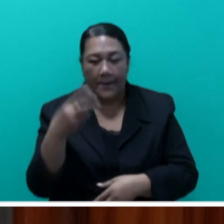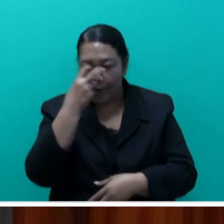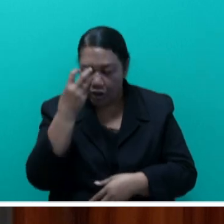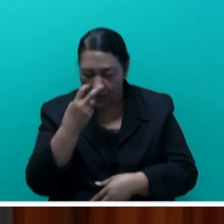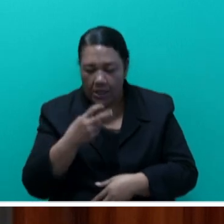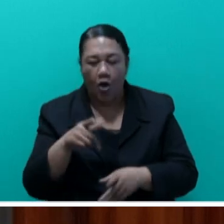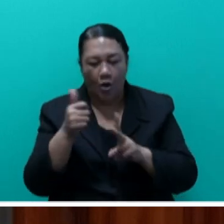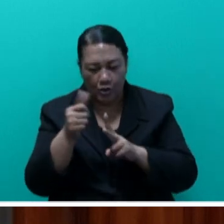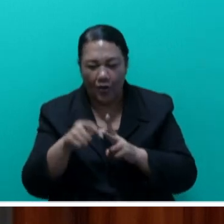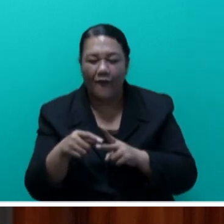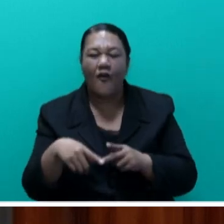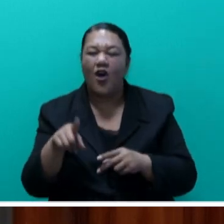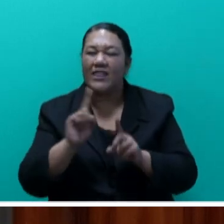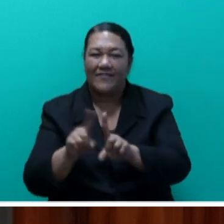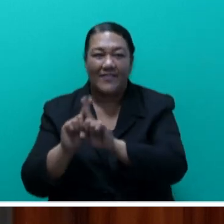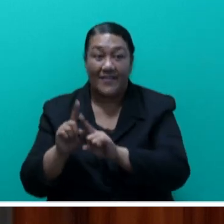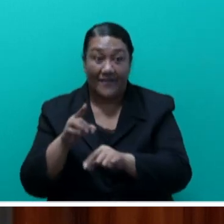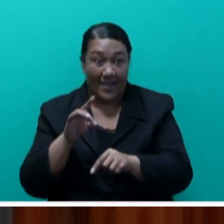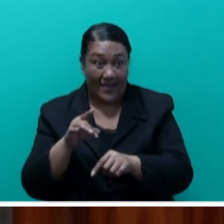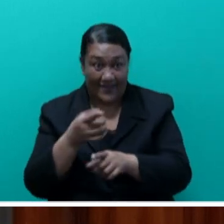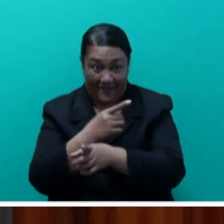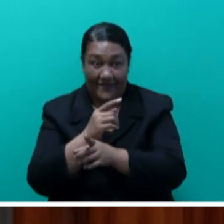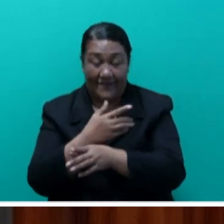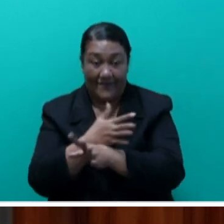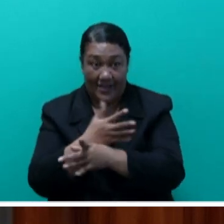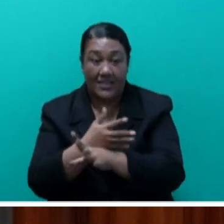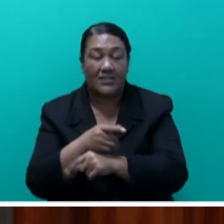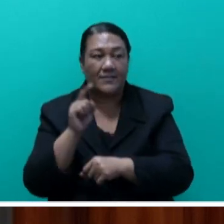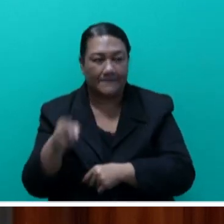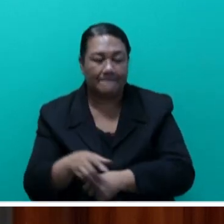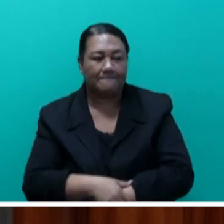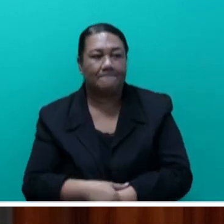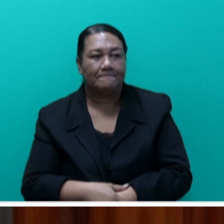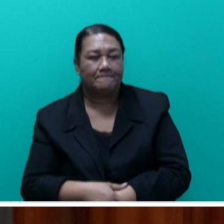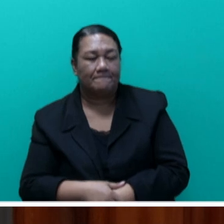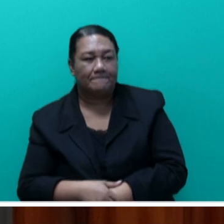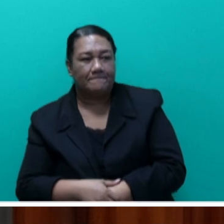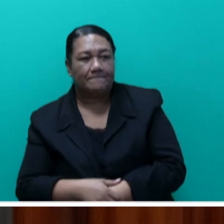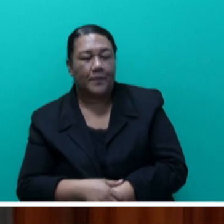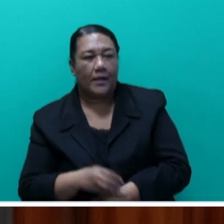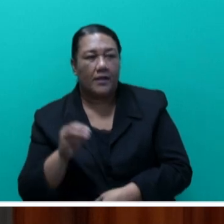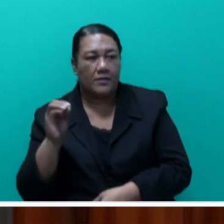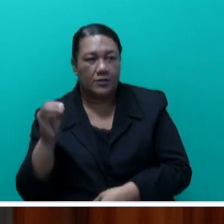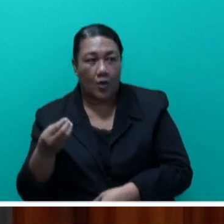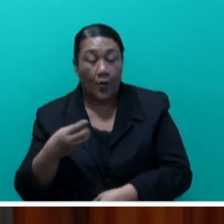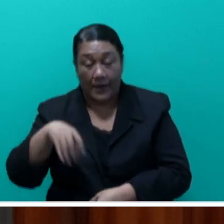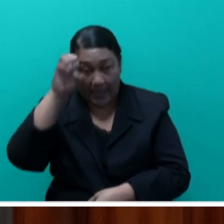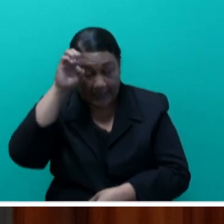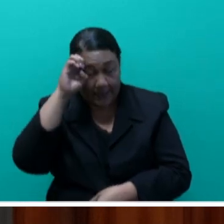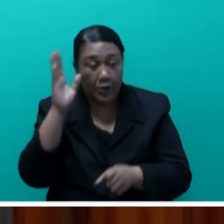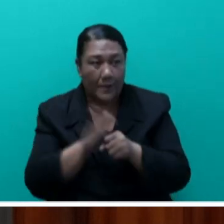assets. Honorable Speaker, there's a lot of work to be done, but the Ministry is determined to deliver what is expected. It will ensure the